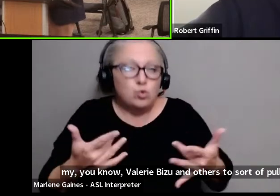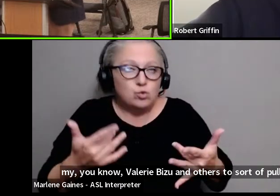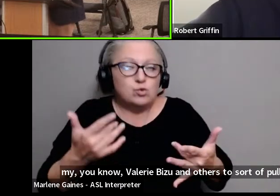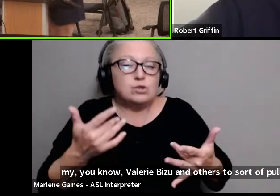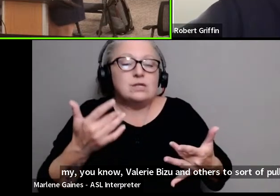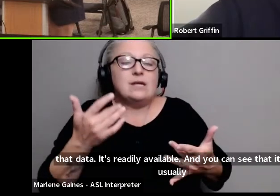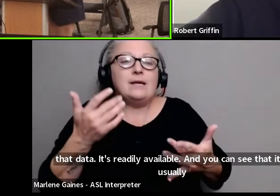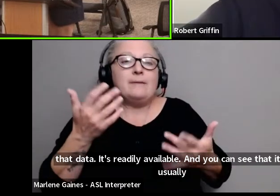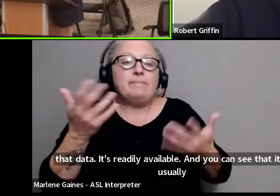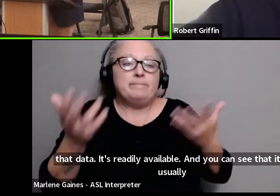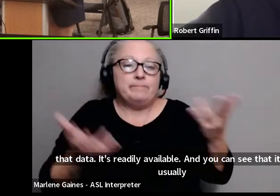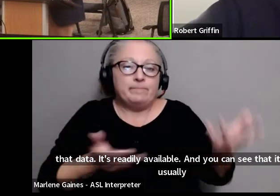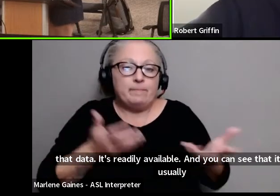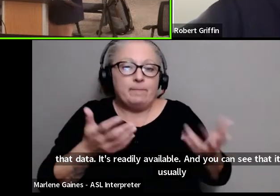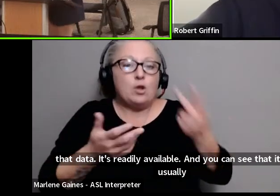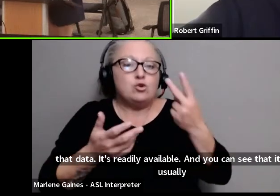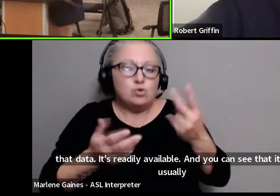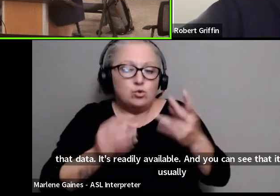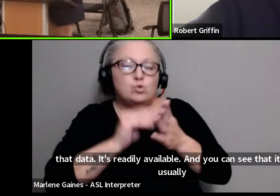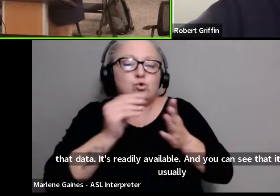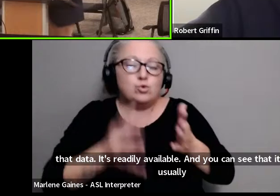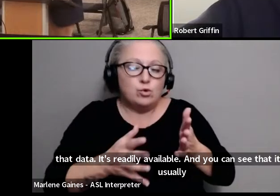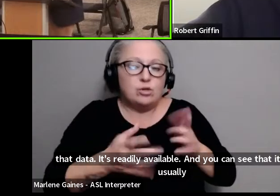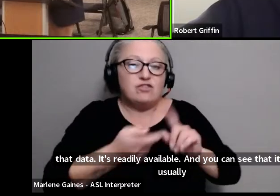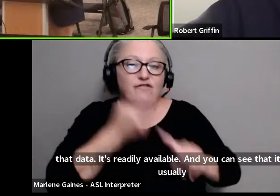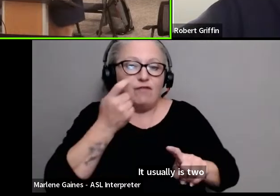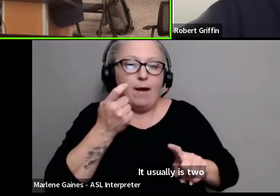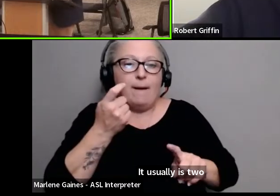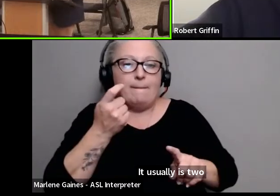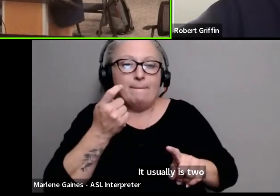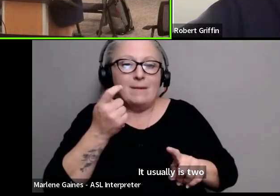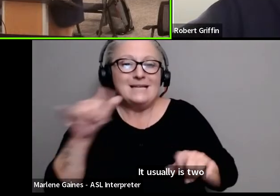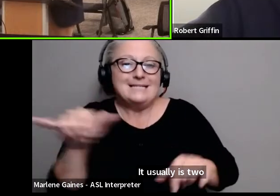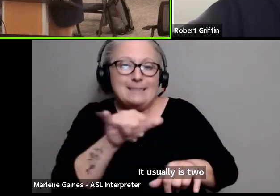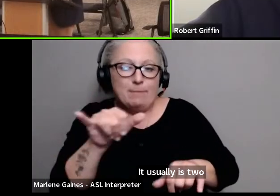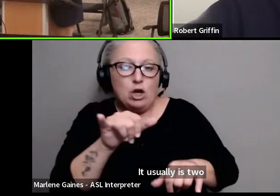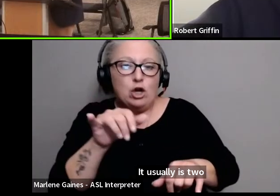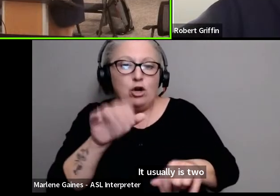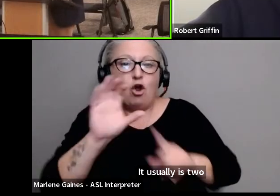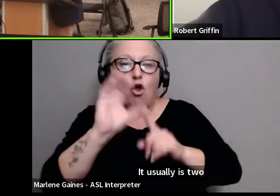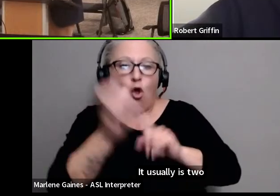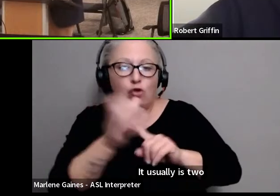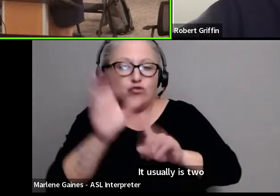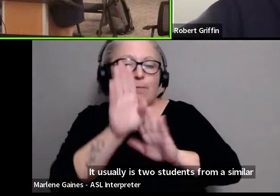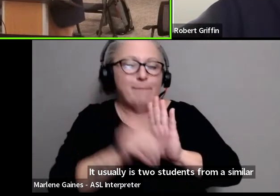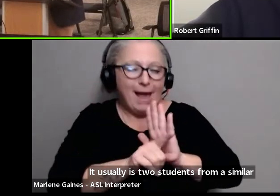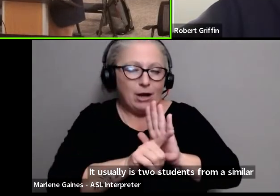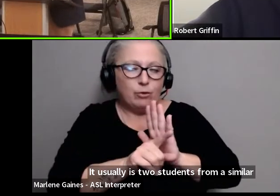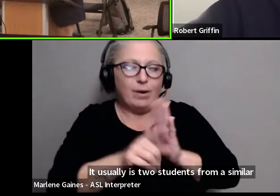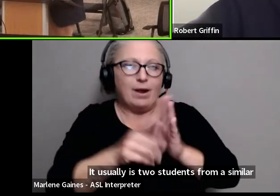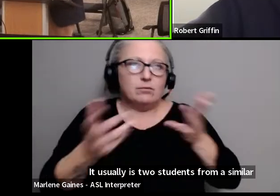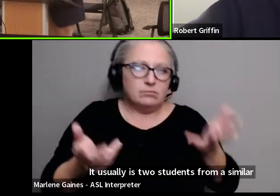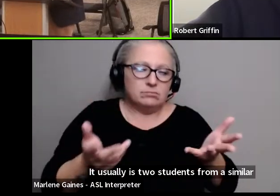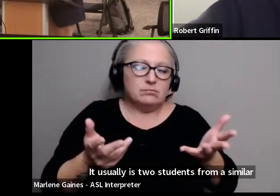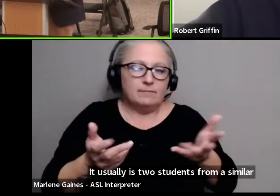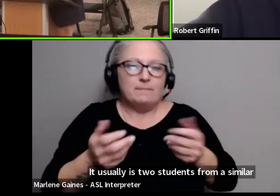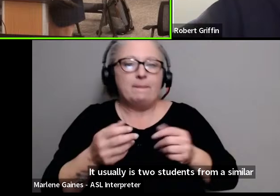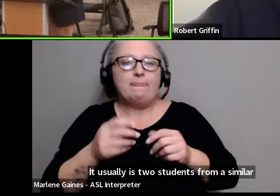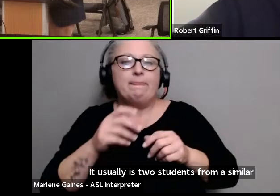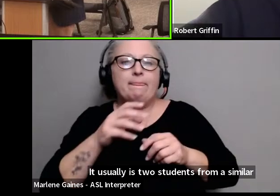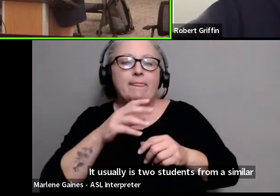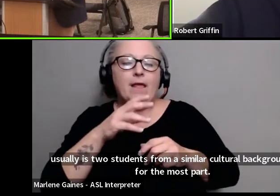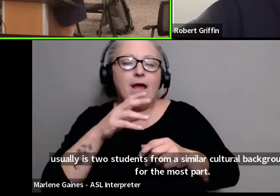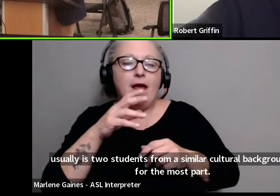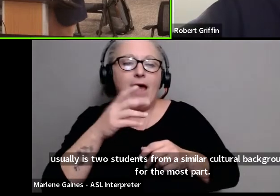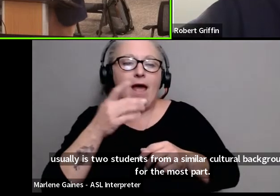is, two students from a similar, cultural background for the most part. And